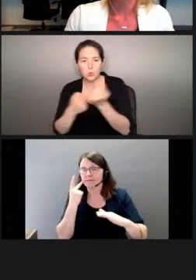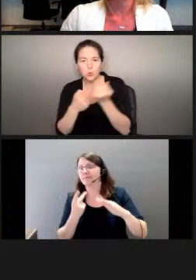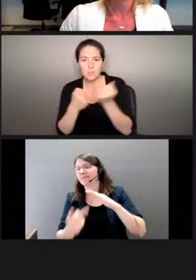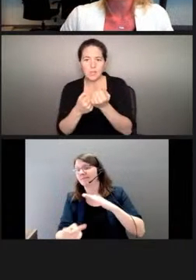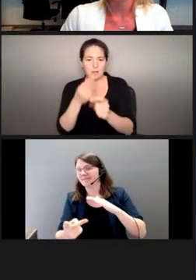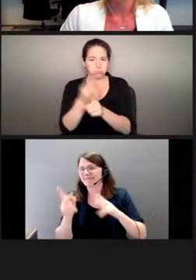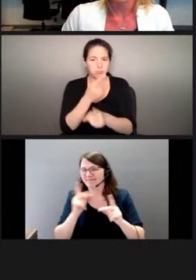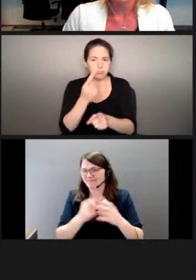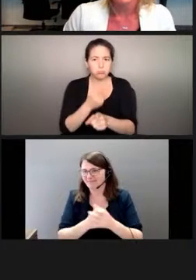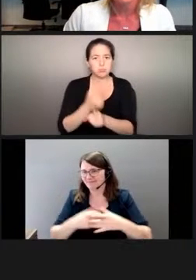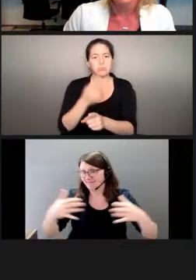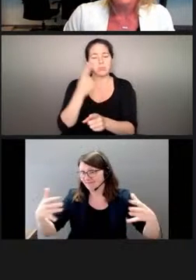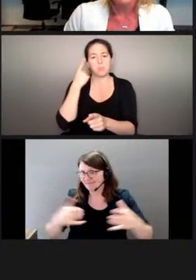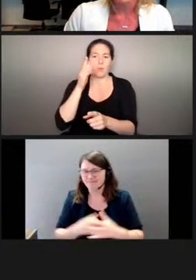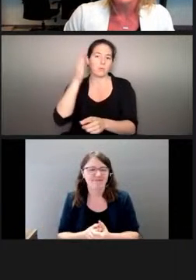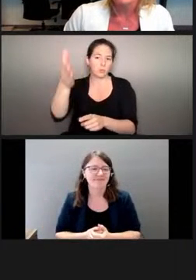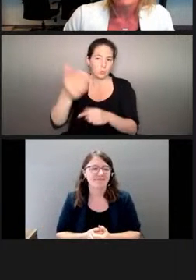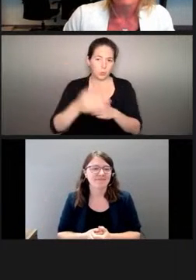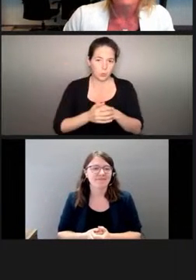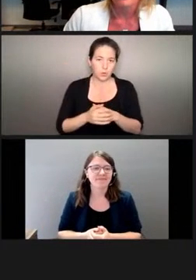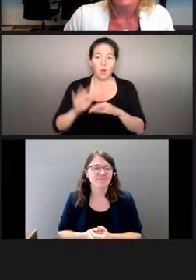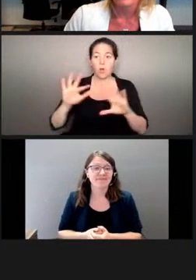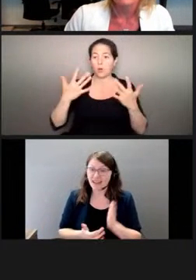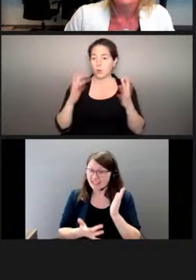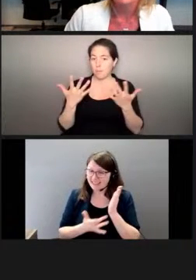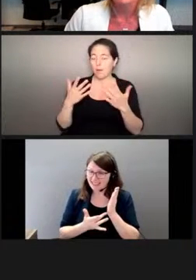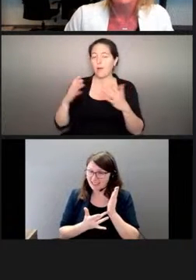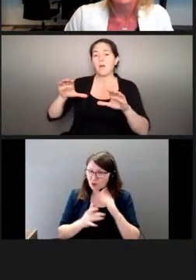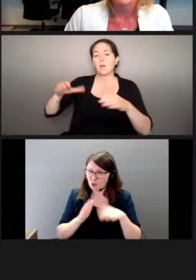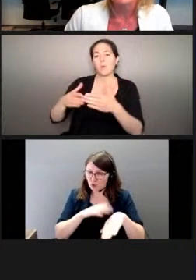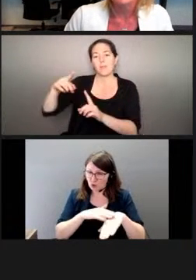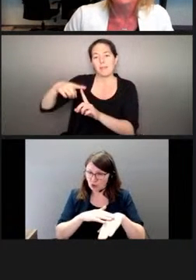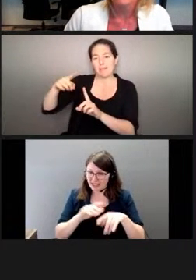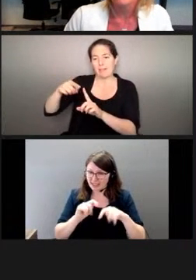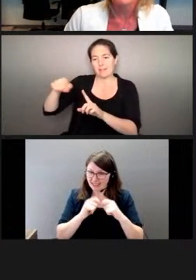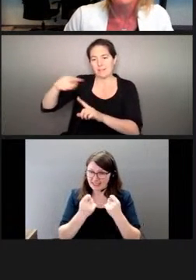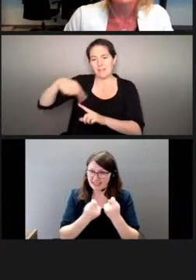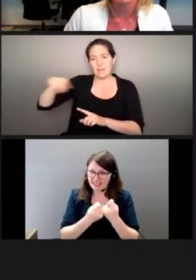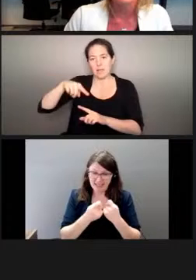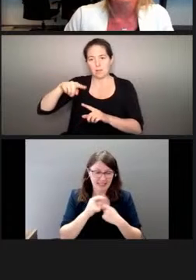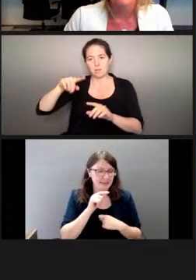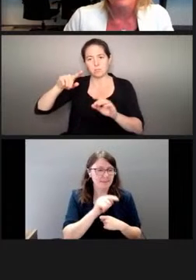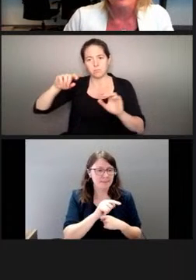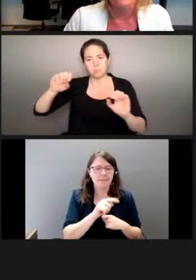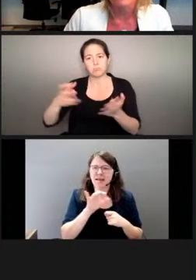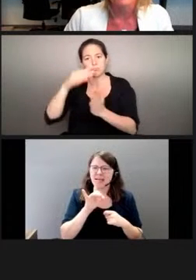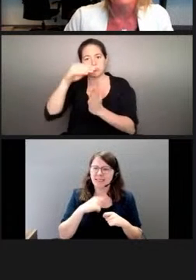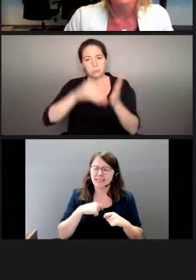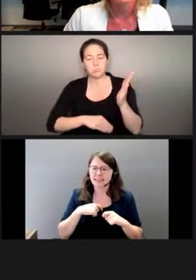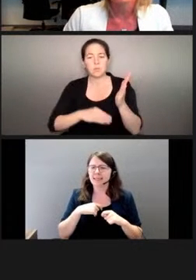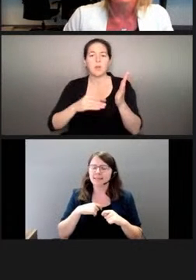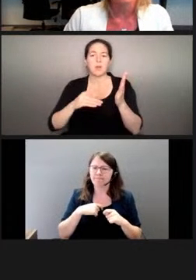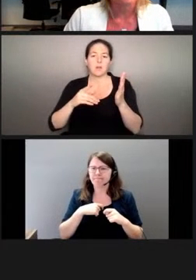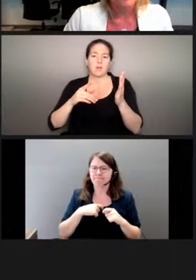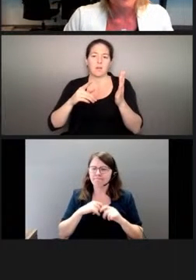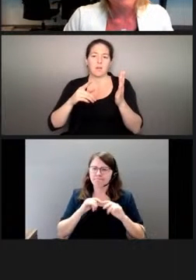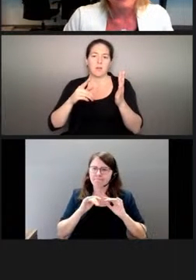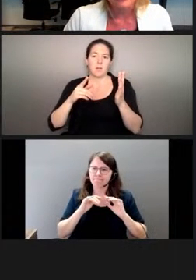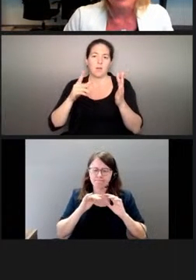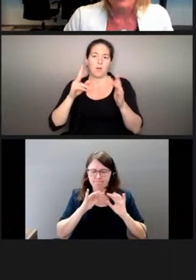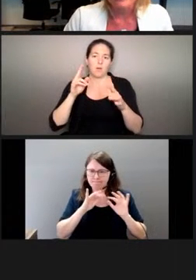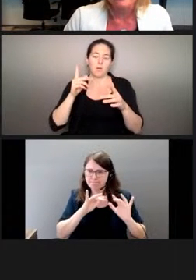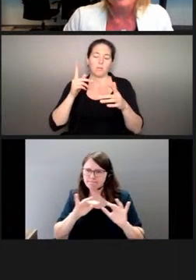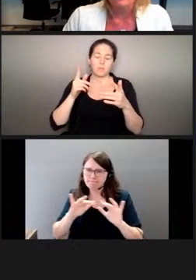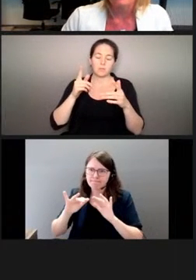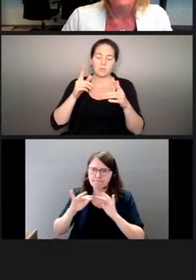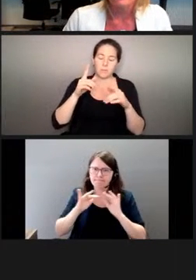this, the project's technical consulting team developed waste projections to identify the estimated tons of material that will require